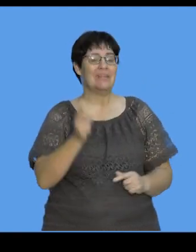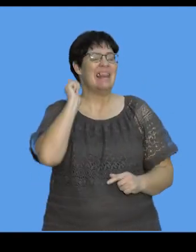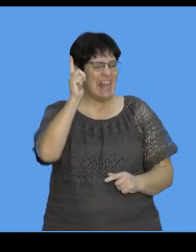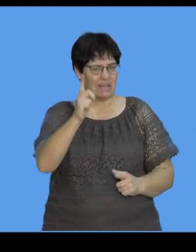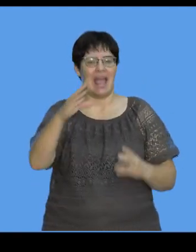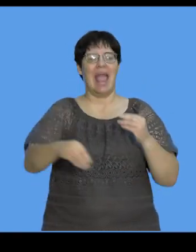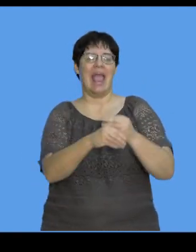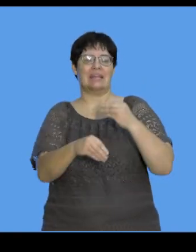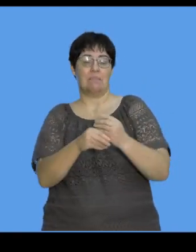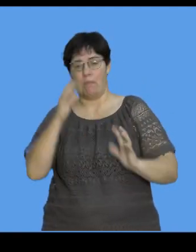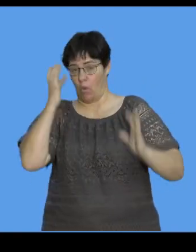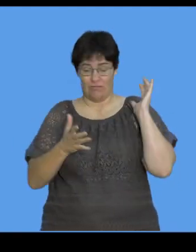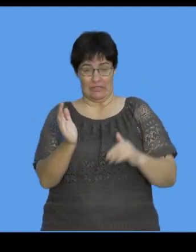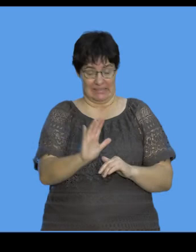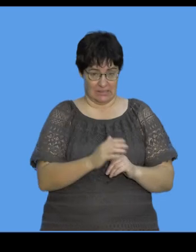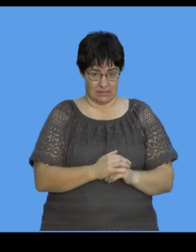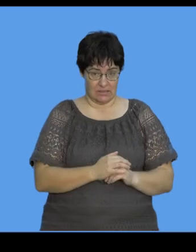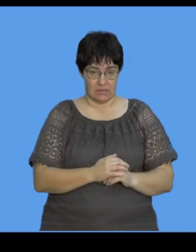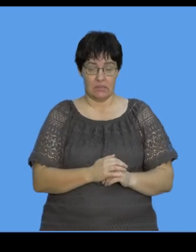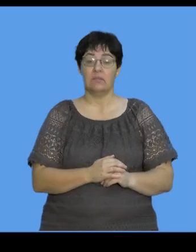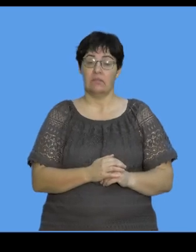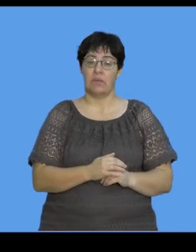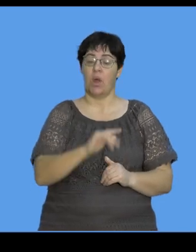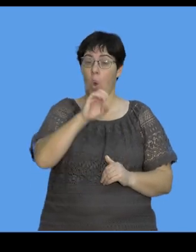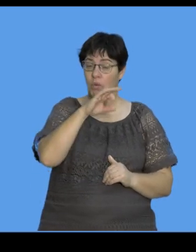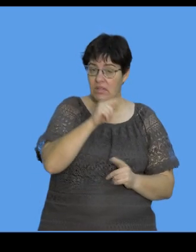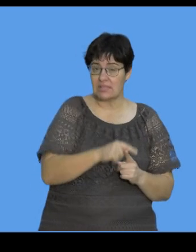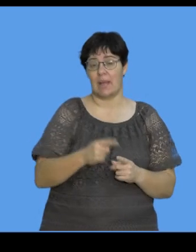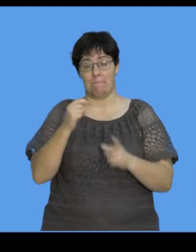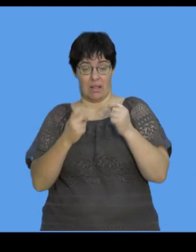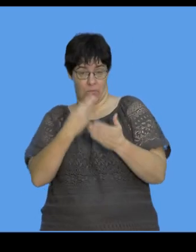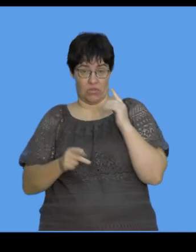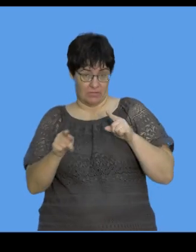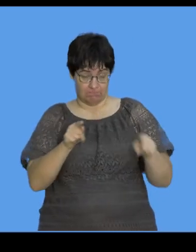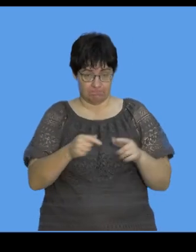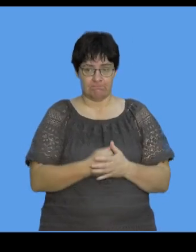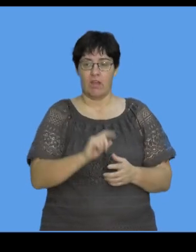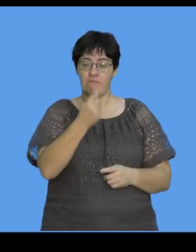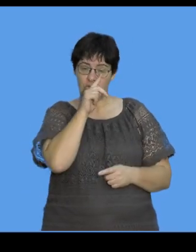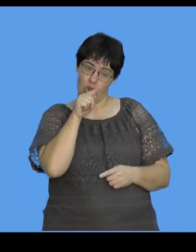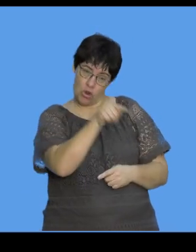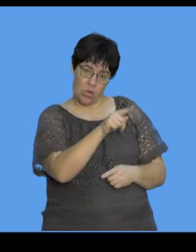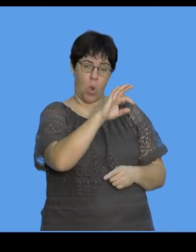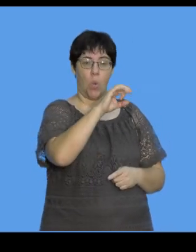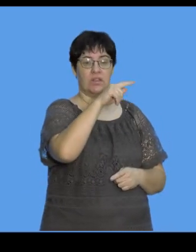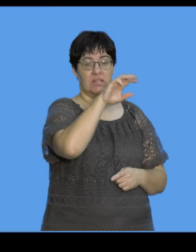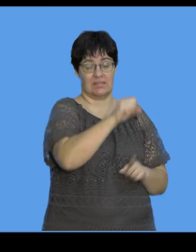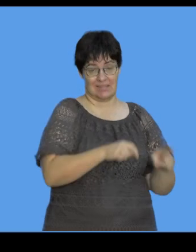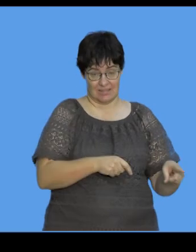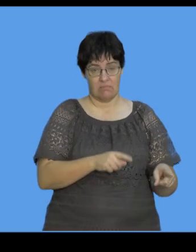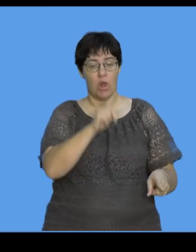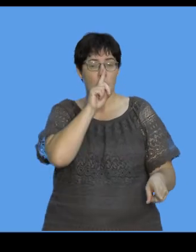and we might get it confused. In the oats and the milk. Okay, so let's have a look. First we're going to look at the oats and we're looking